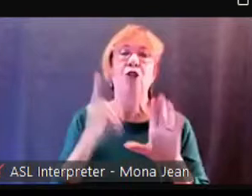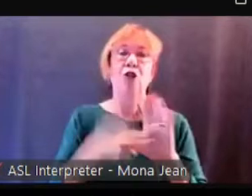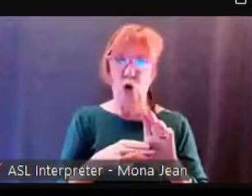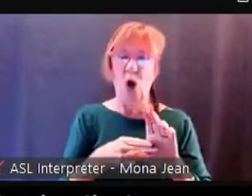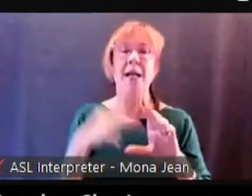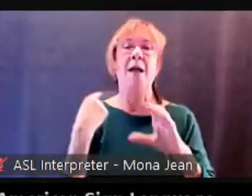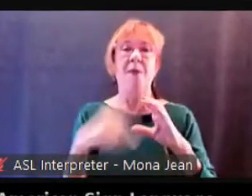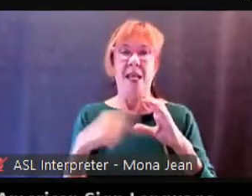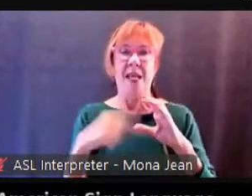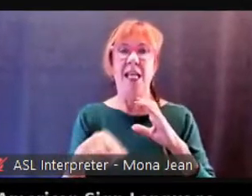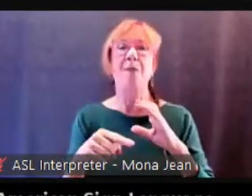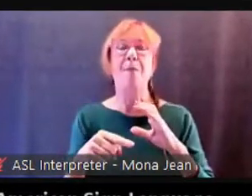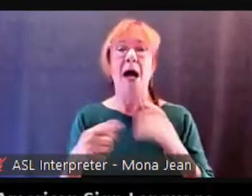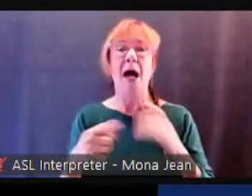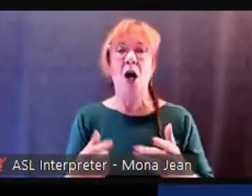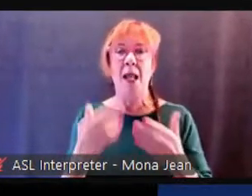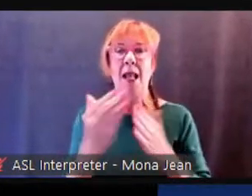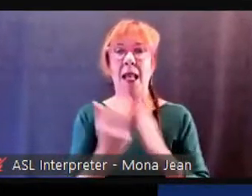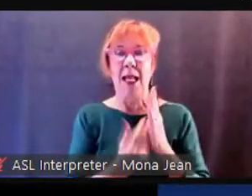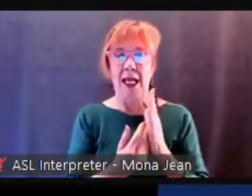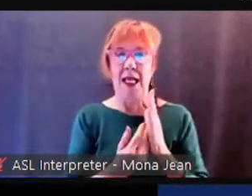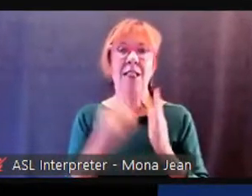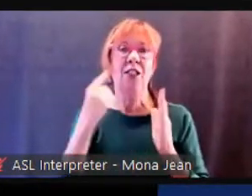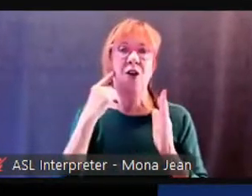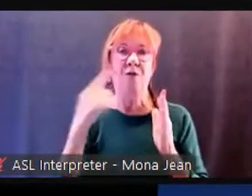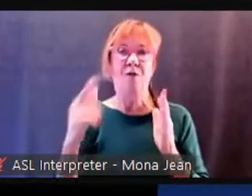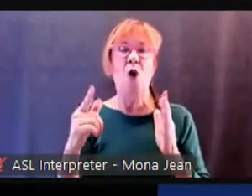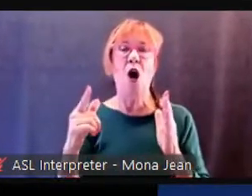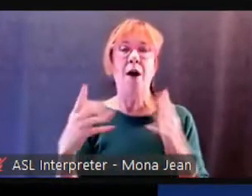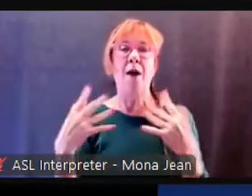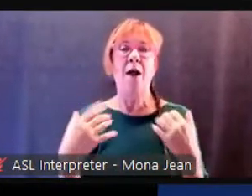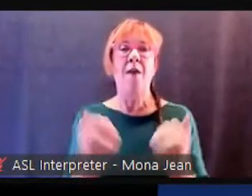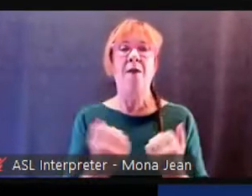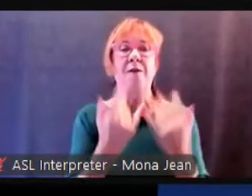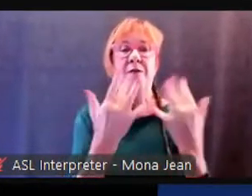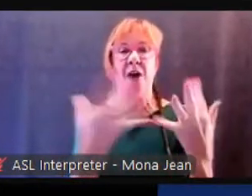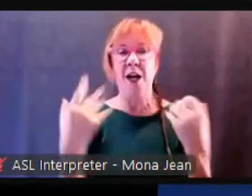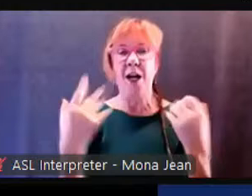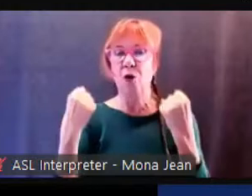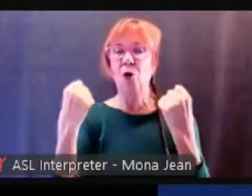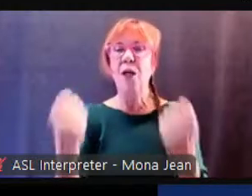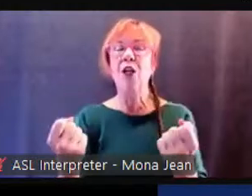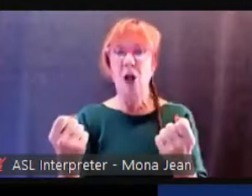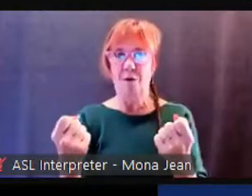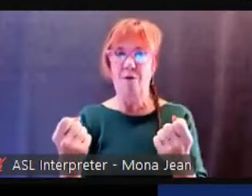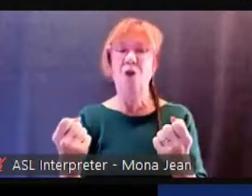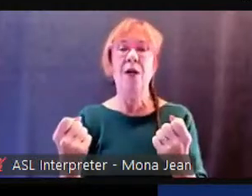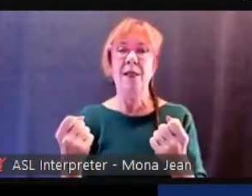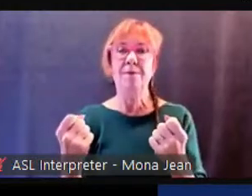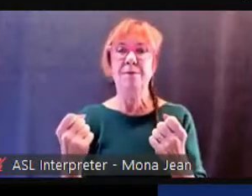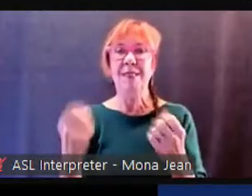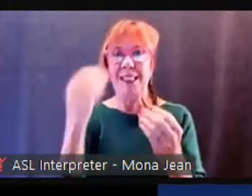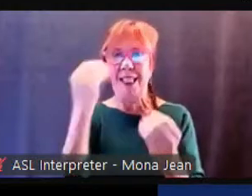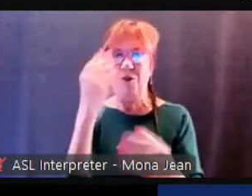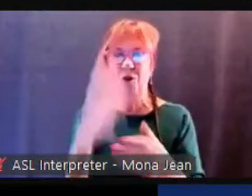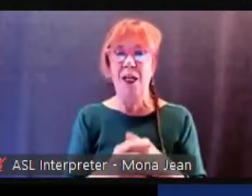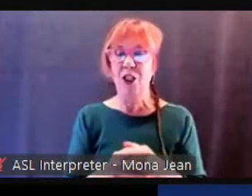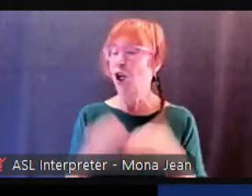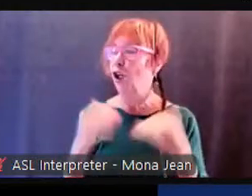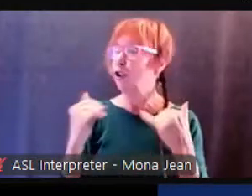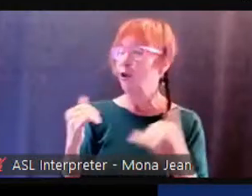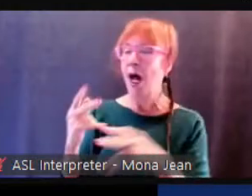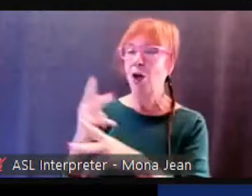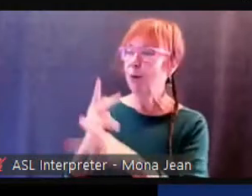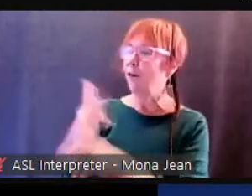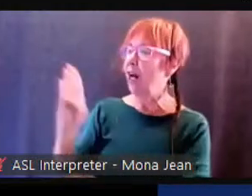to Altadena recovery efforts. We'll also drop this link in the chat. And with that, we'll begin. Supervisor Barger, the